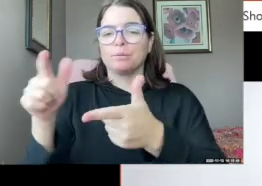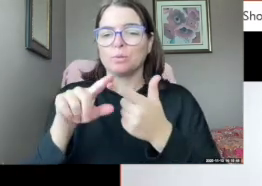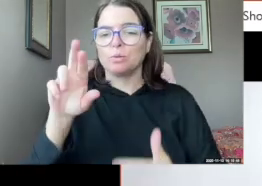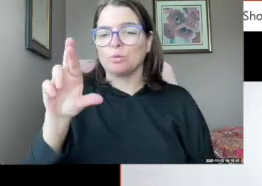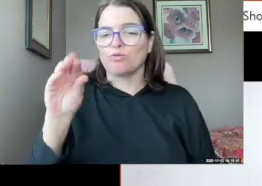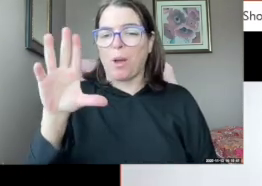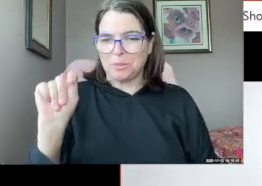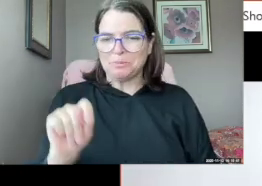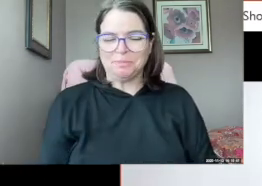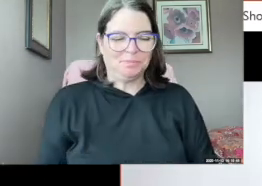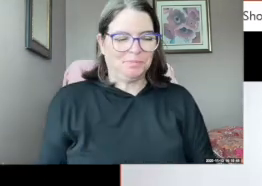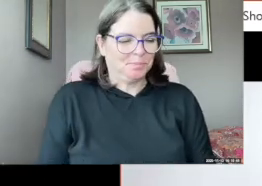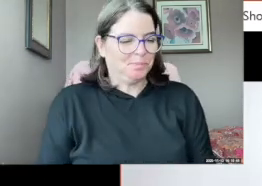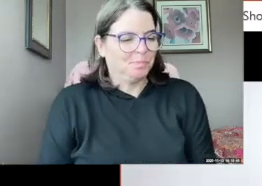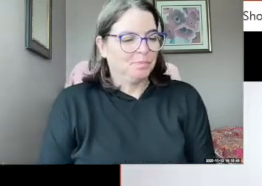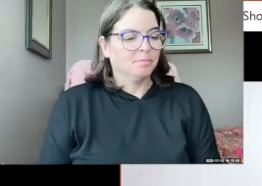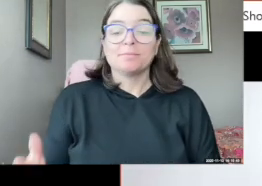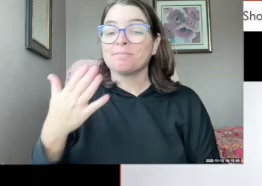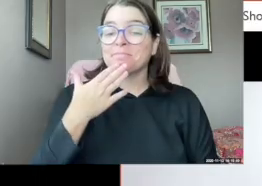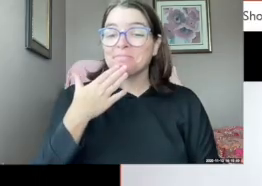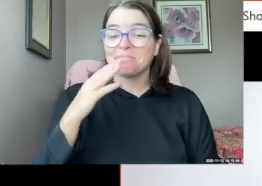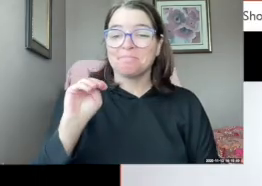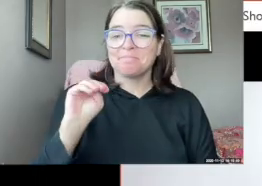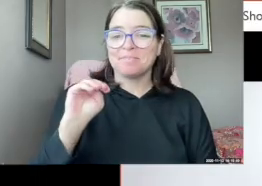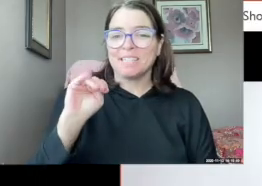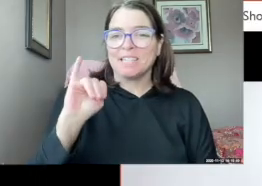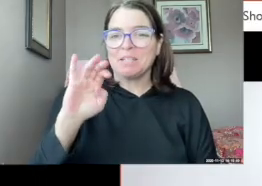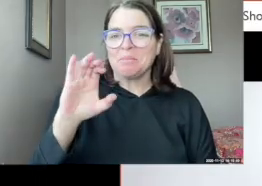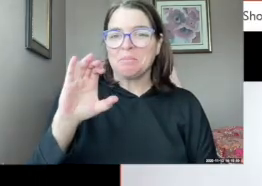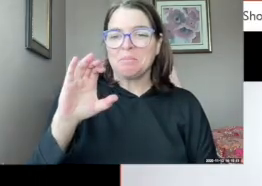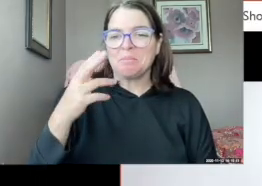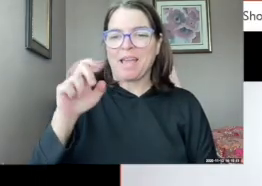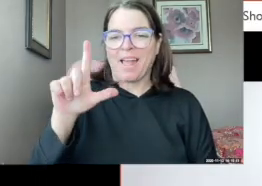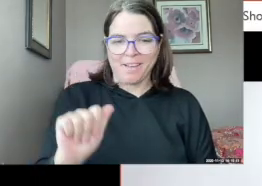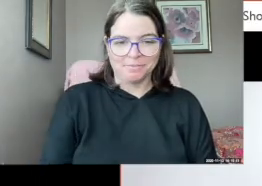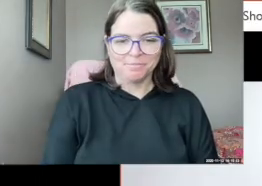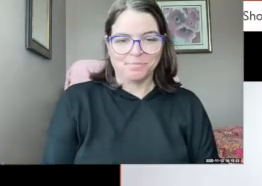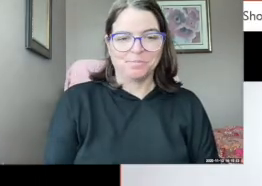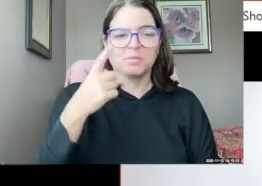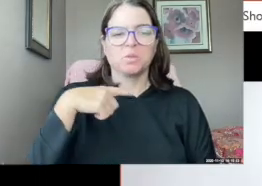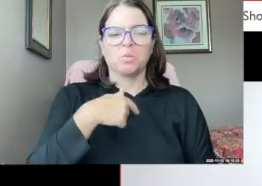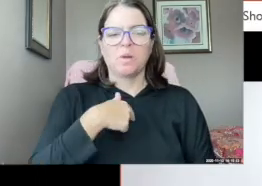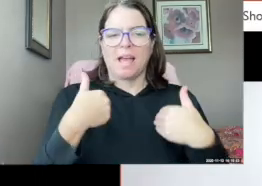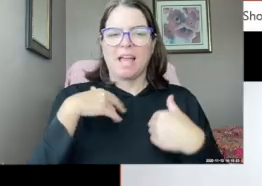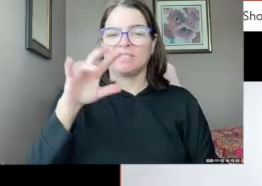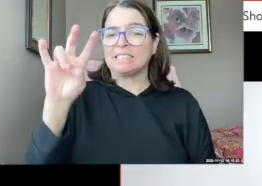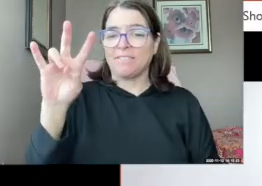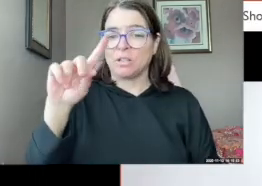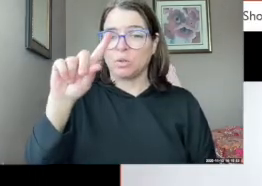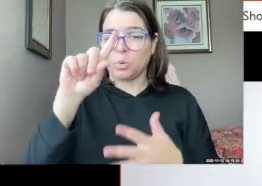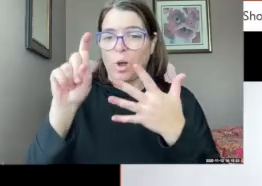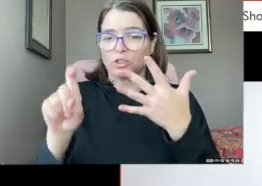up, and I'll hand things over to Robert. Thanks, Michaela. Okay. As Michaela said, we have